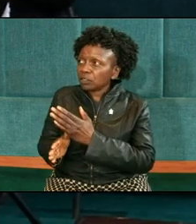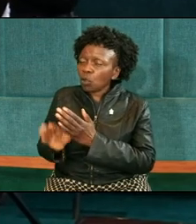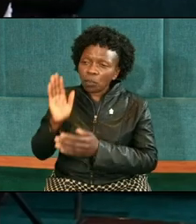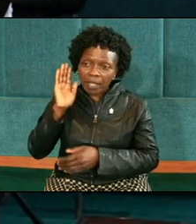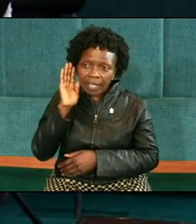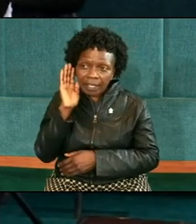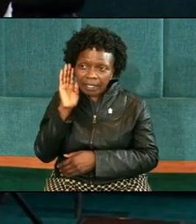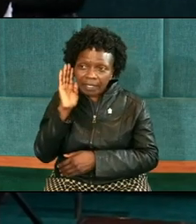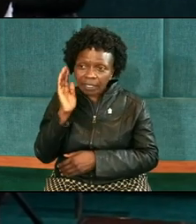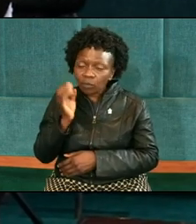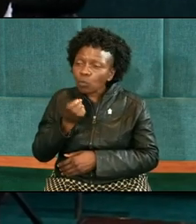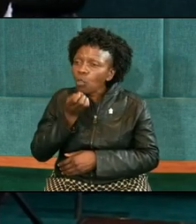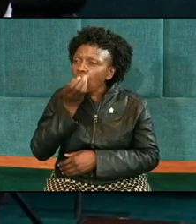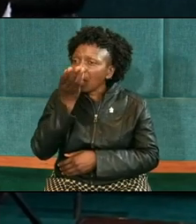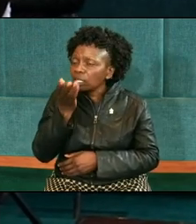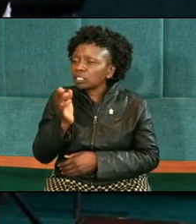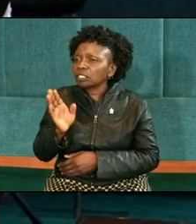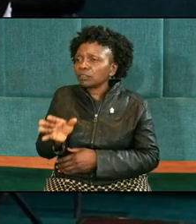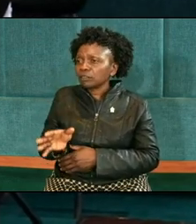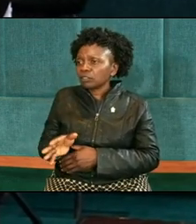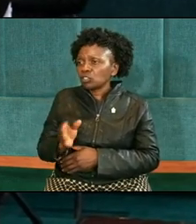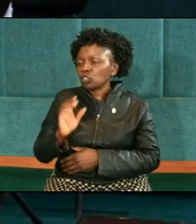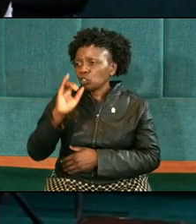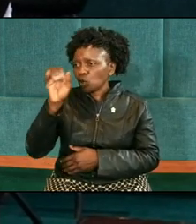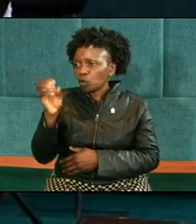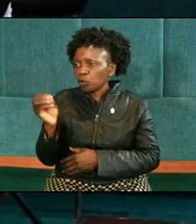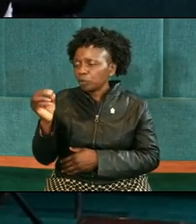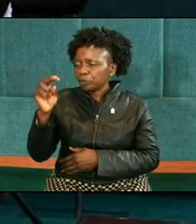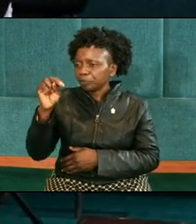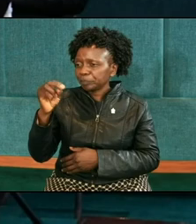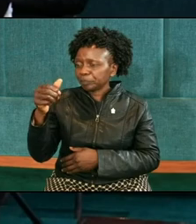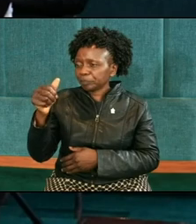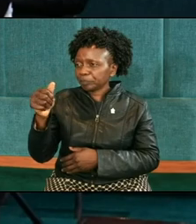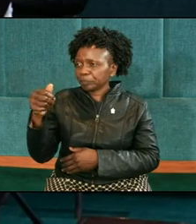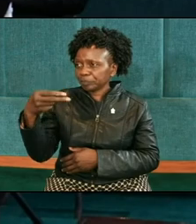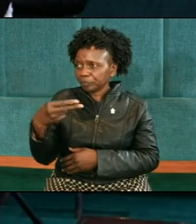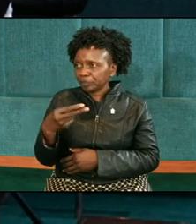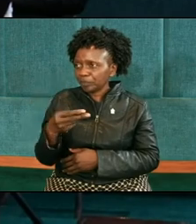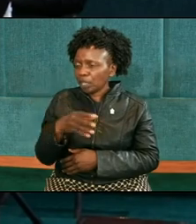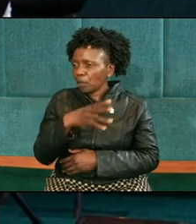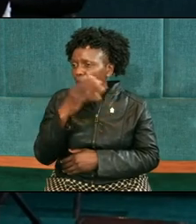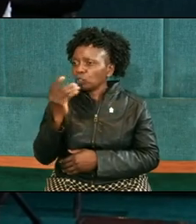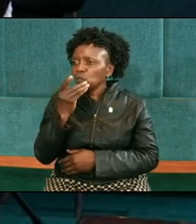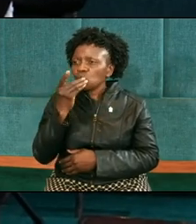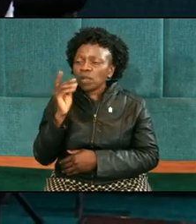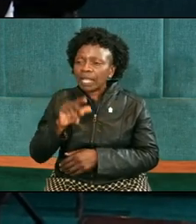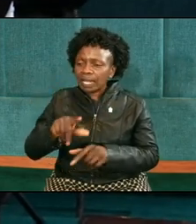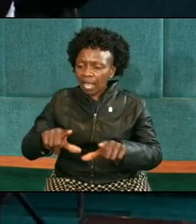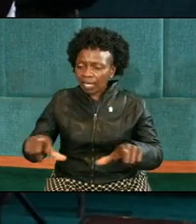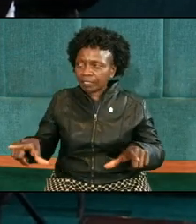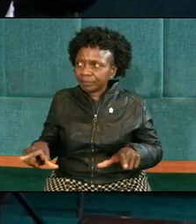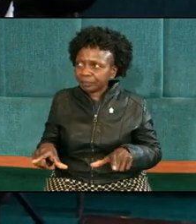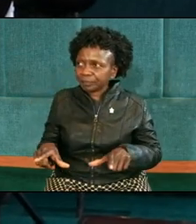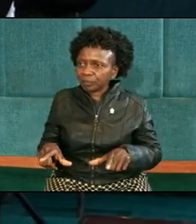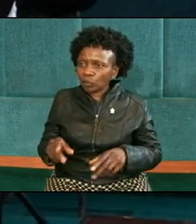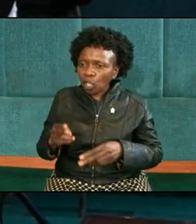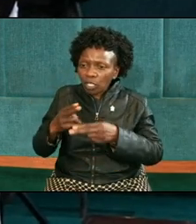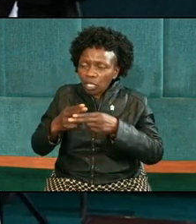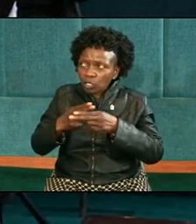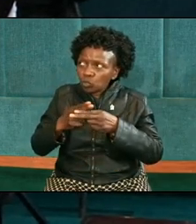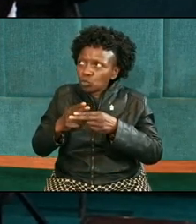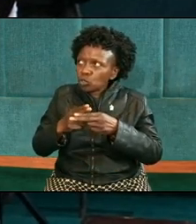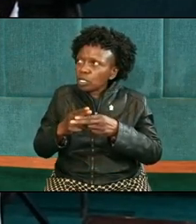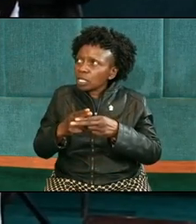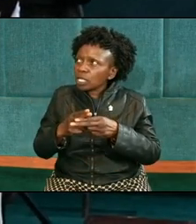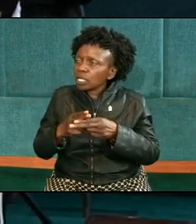Jonah. For the last 3 days, he's now back on dry land. And God would not give up. So as soon as he